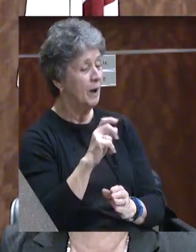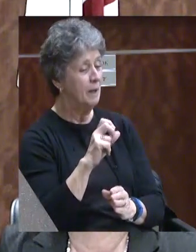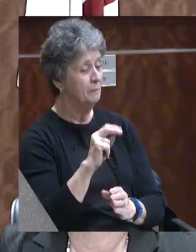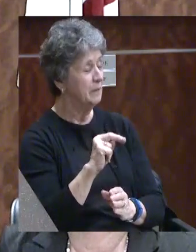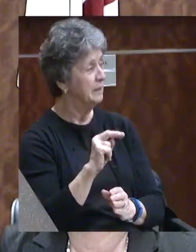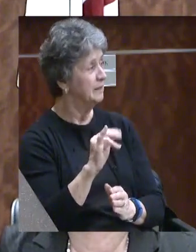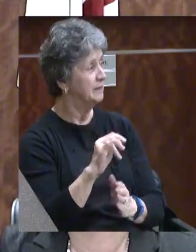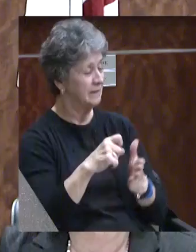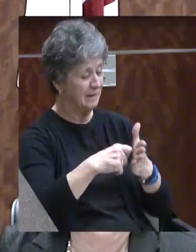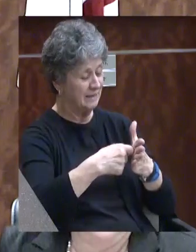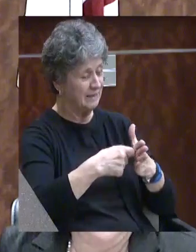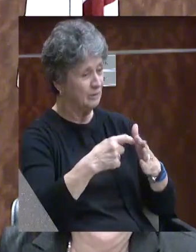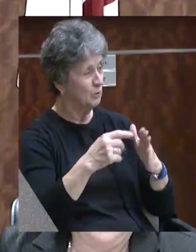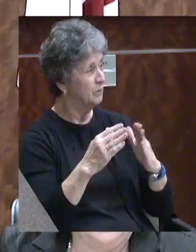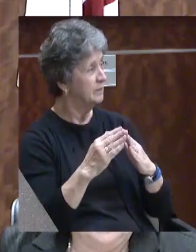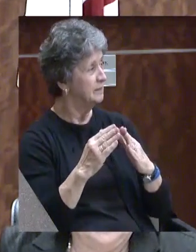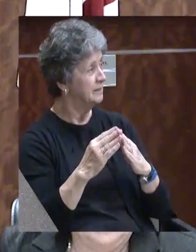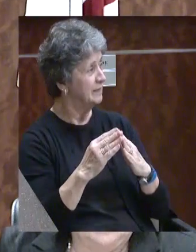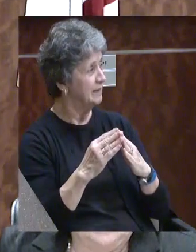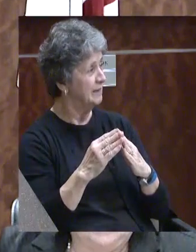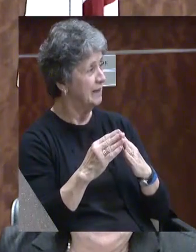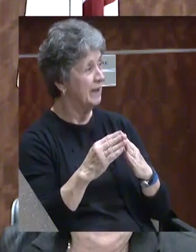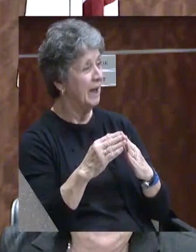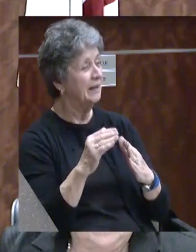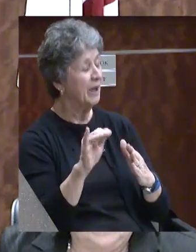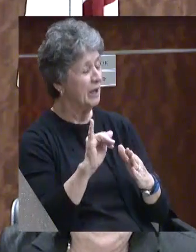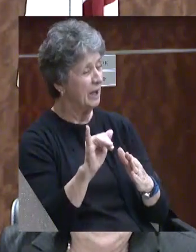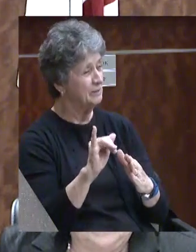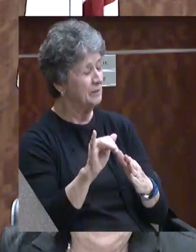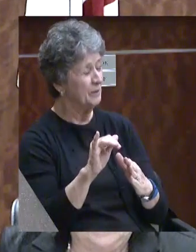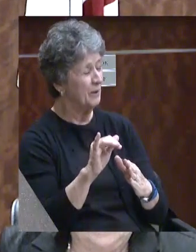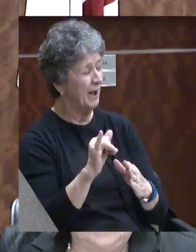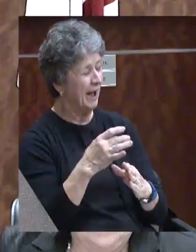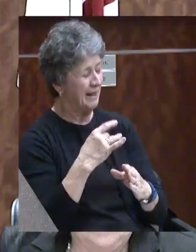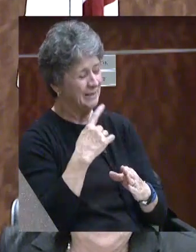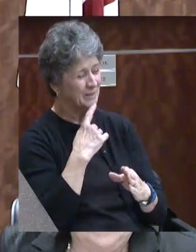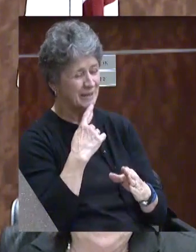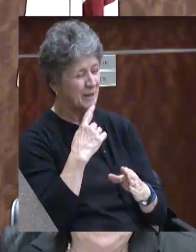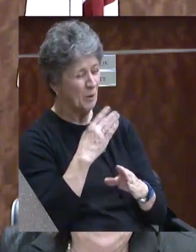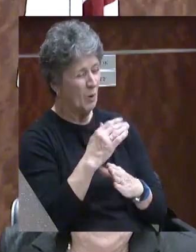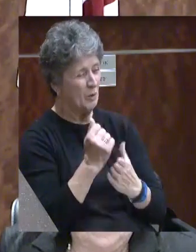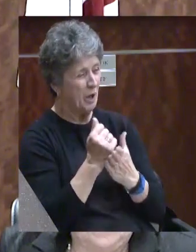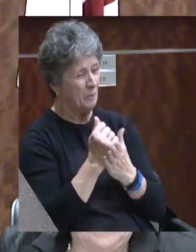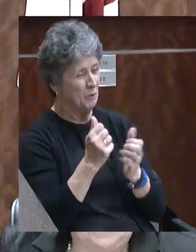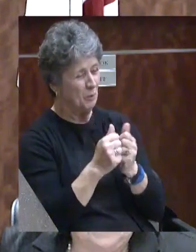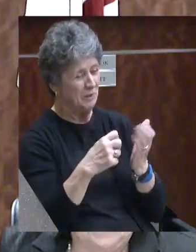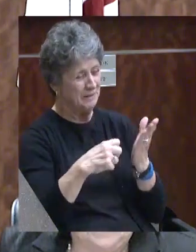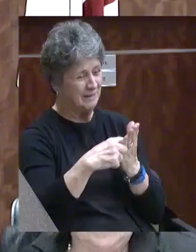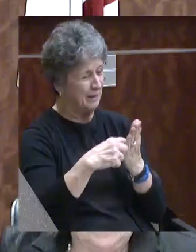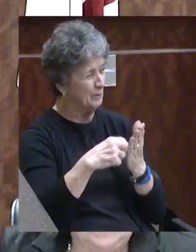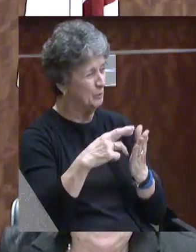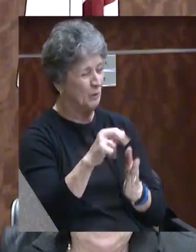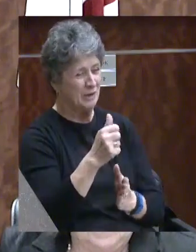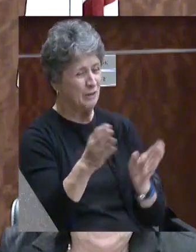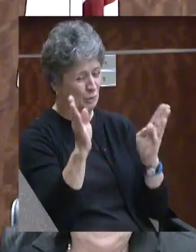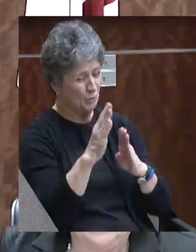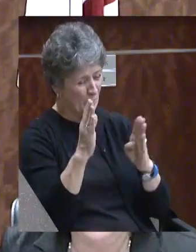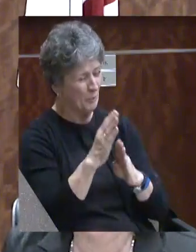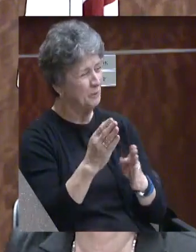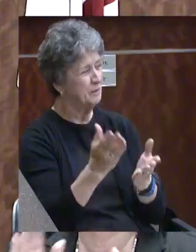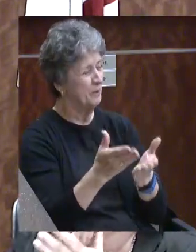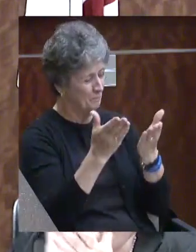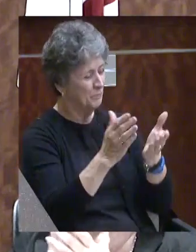city, and I always like to remind you, it gets you out of no tickets. It doesn't open any doors, but we're proud to present it to you anyway. Walter, congratulations. Thank